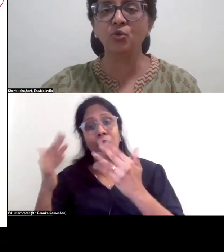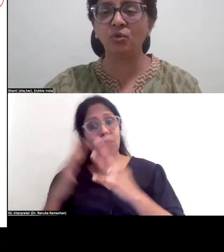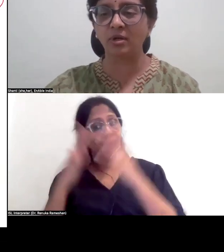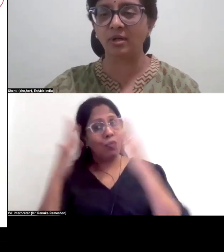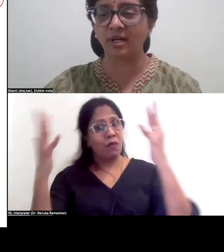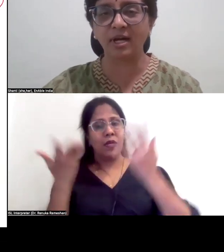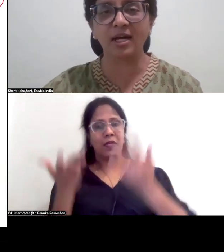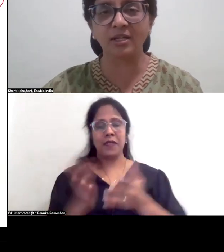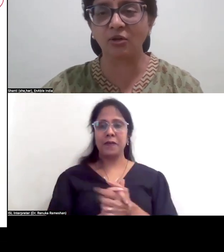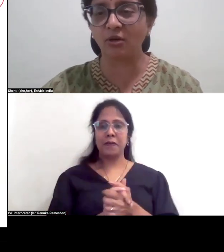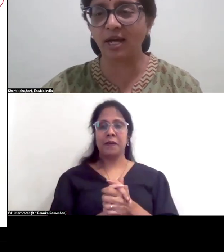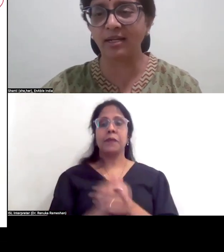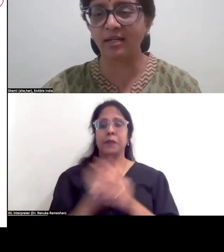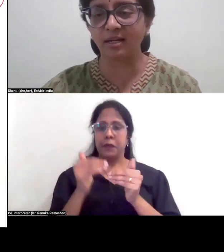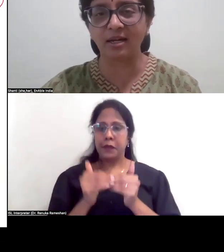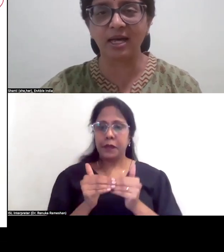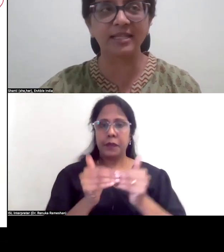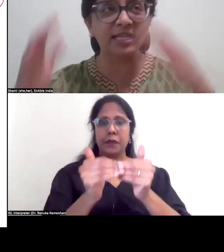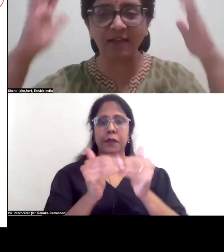Thank you.